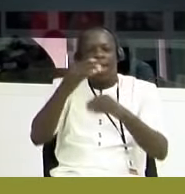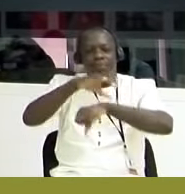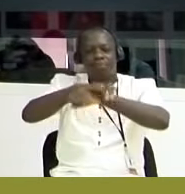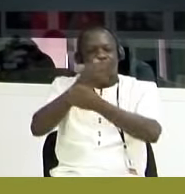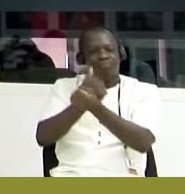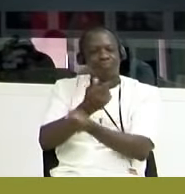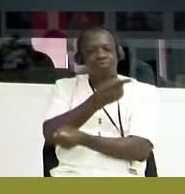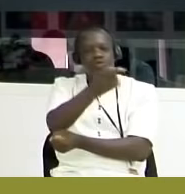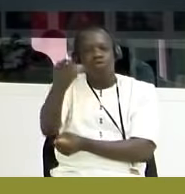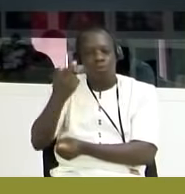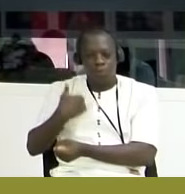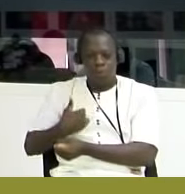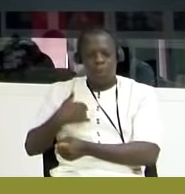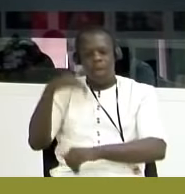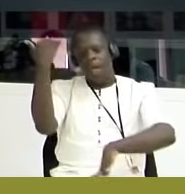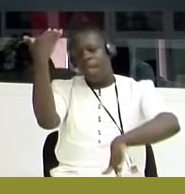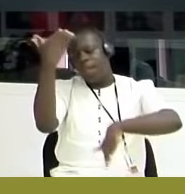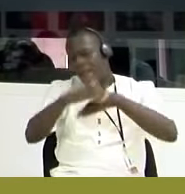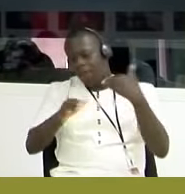reason of our arrest.